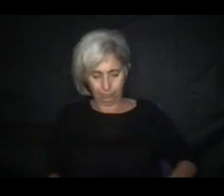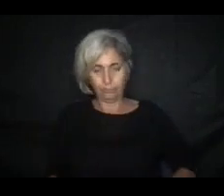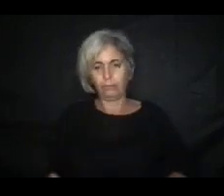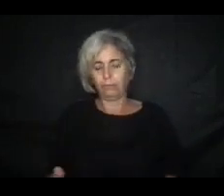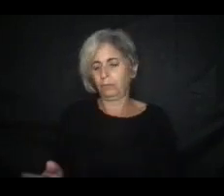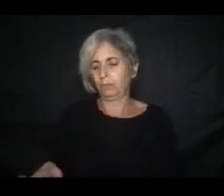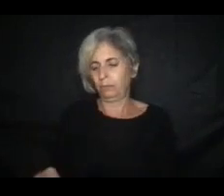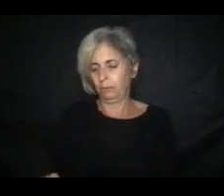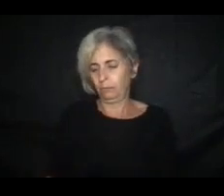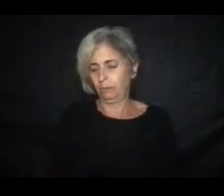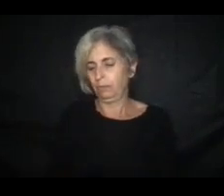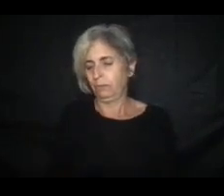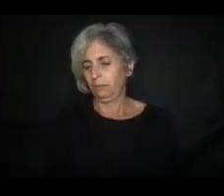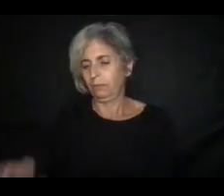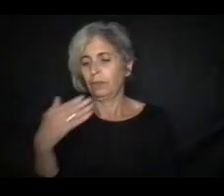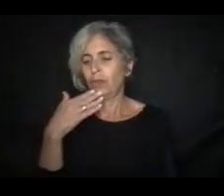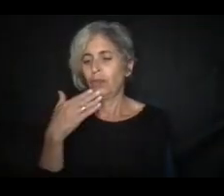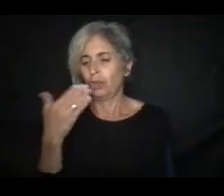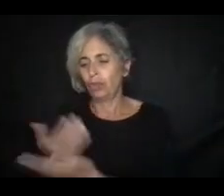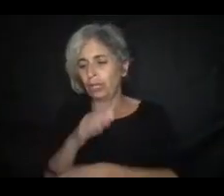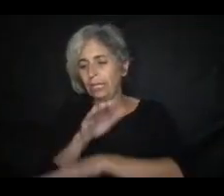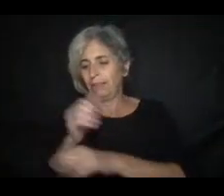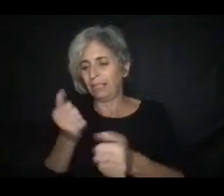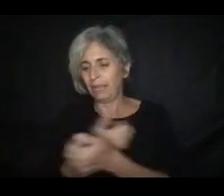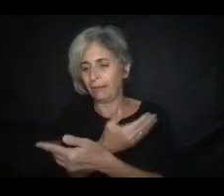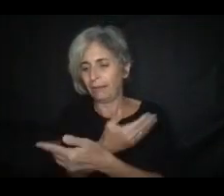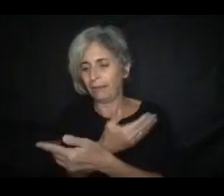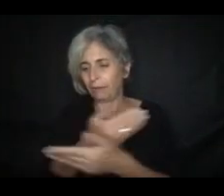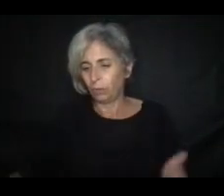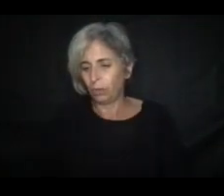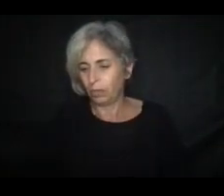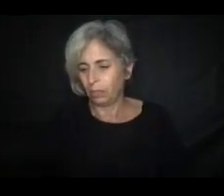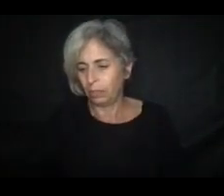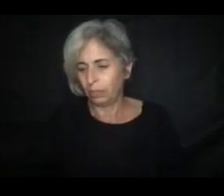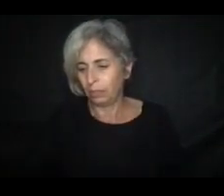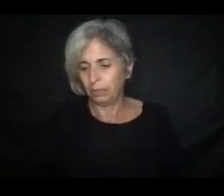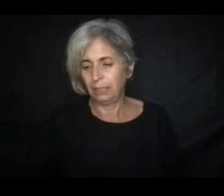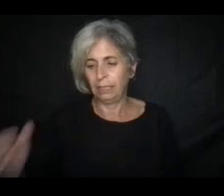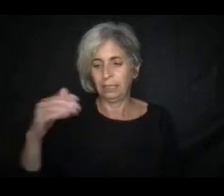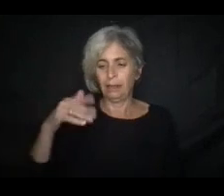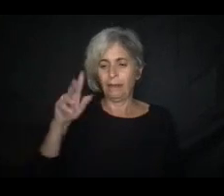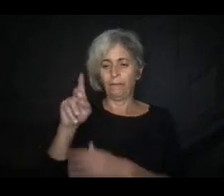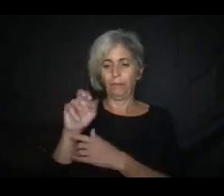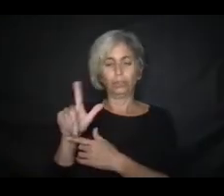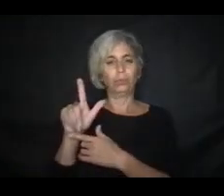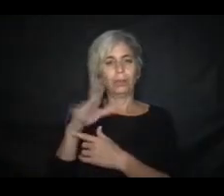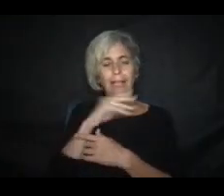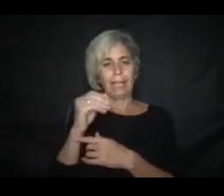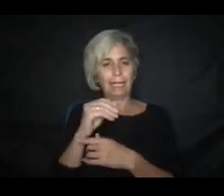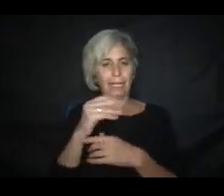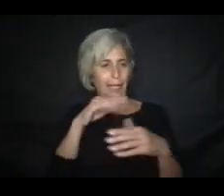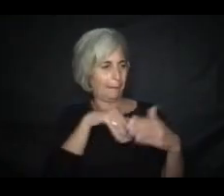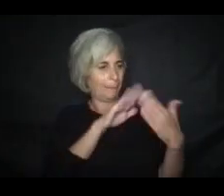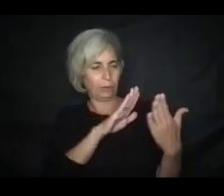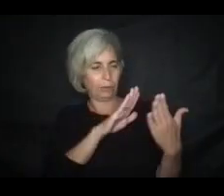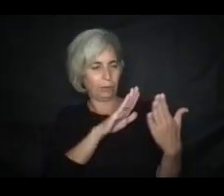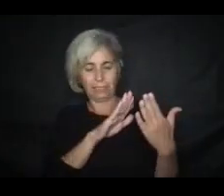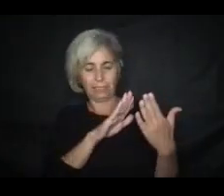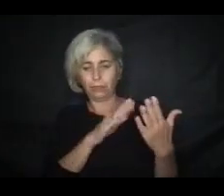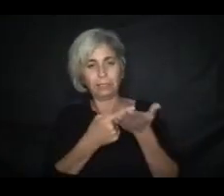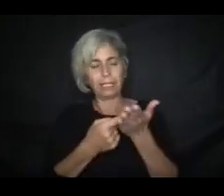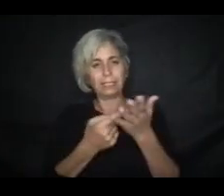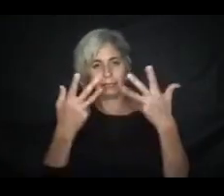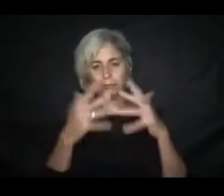Thank you, John. Good evening, everyone. Thank you for joining us both in person and virtually. We'll be discussing Complete Streets